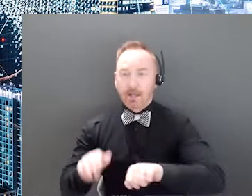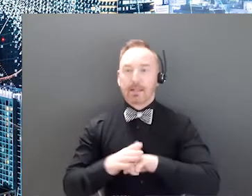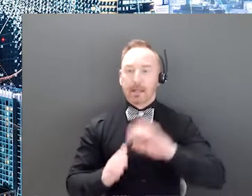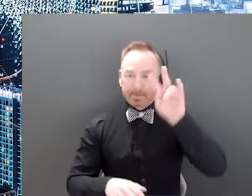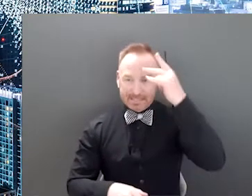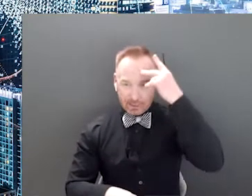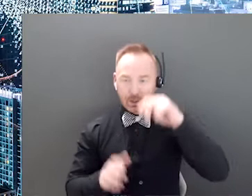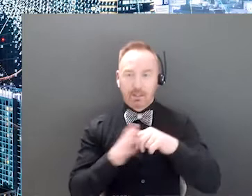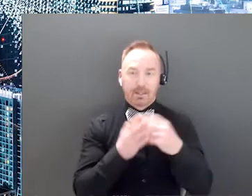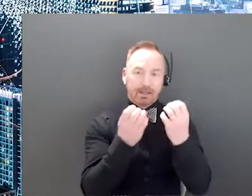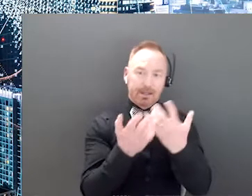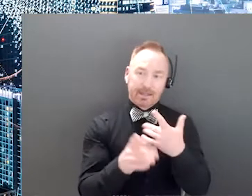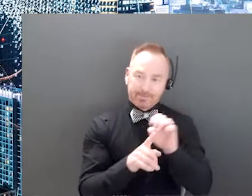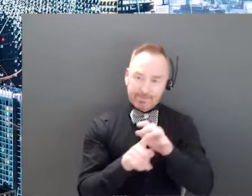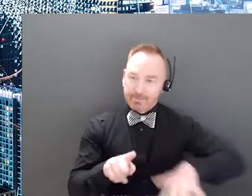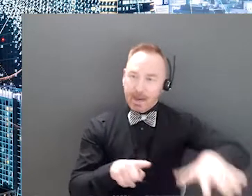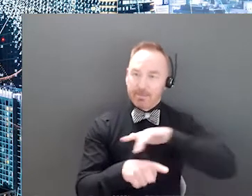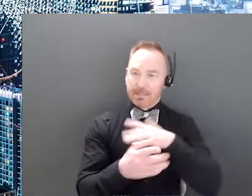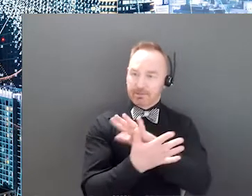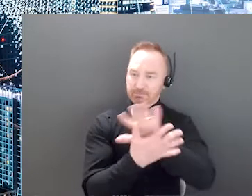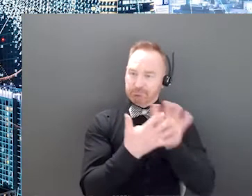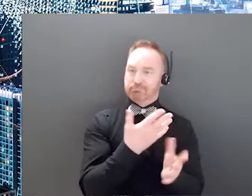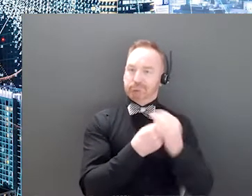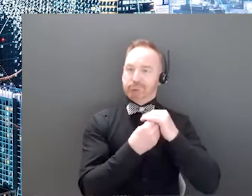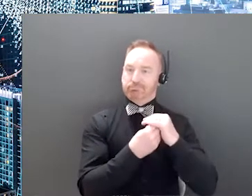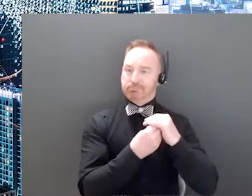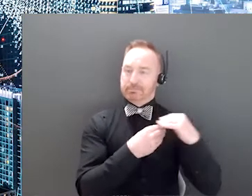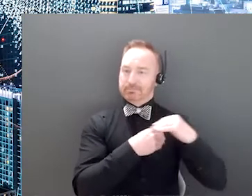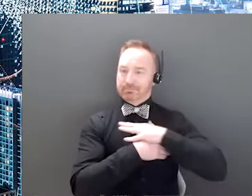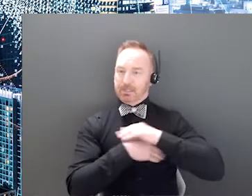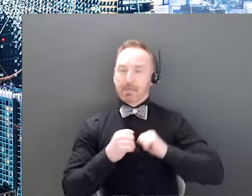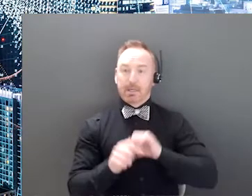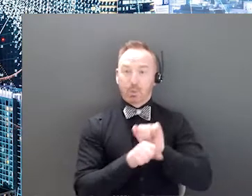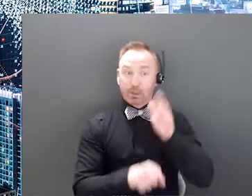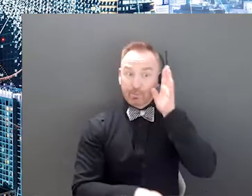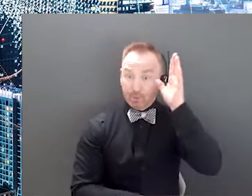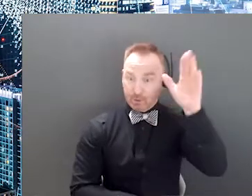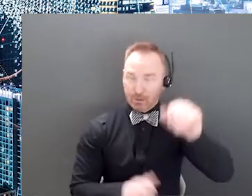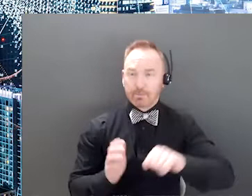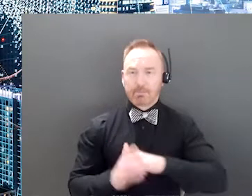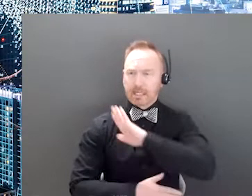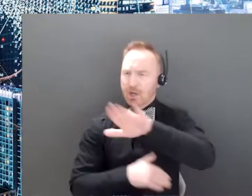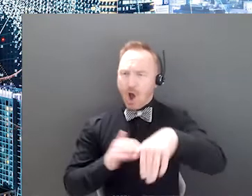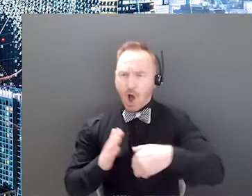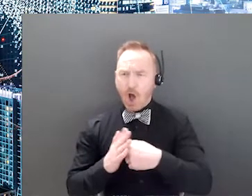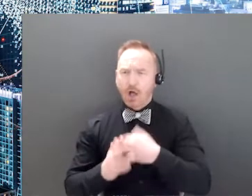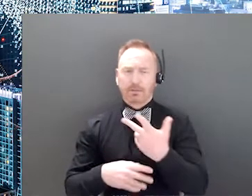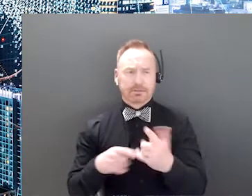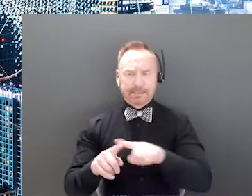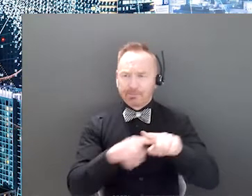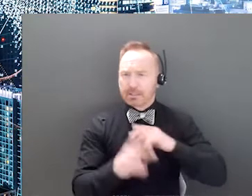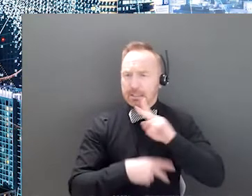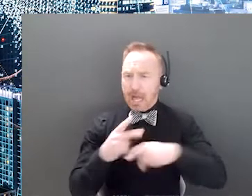factors. And what's important here is that the future of work reflects a dramatic change to every industry and the transformation to all aspects of our